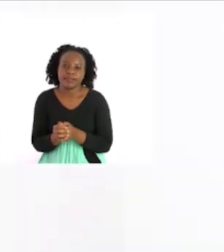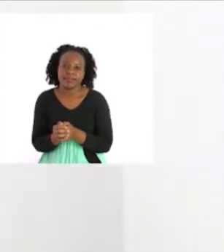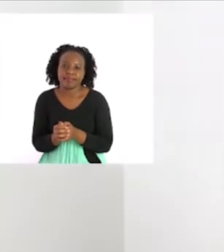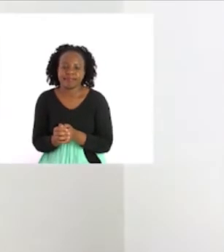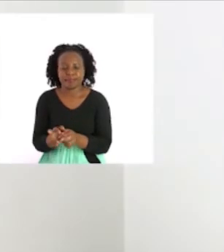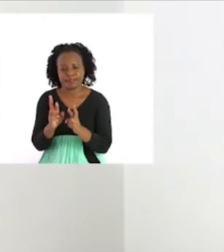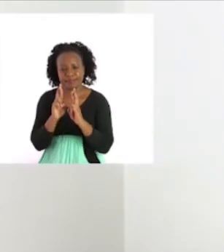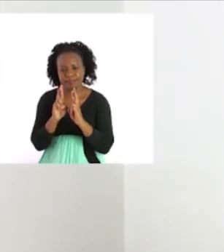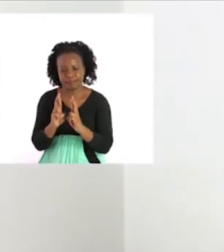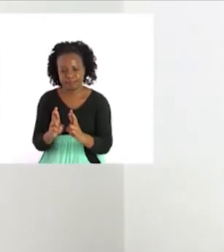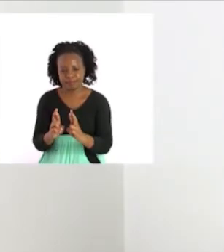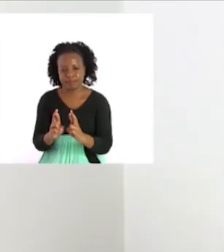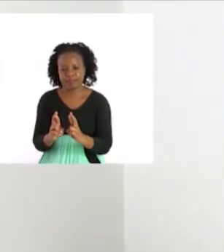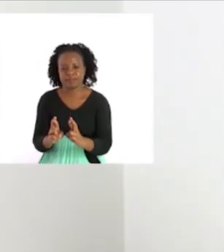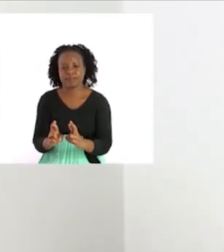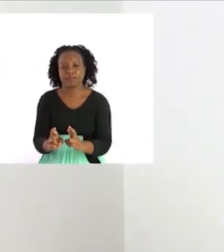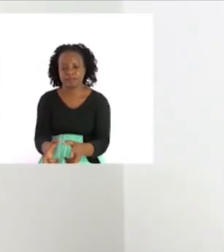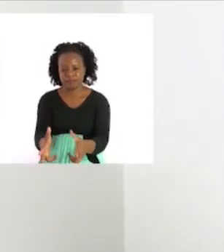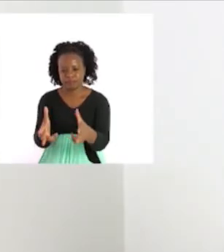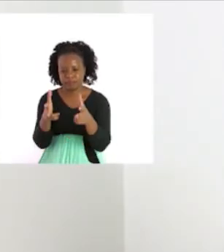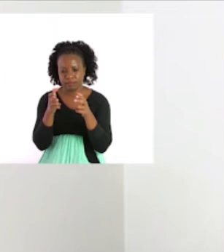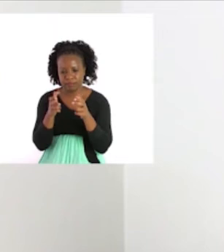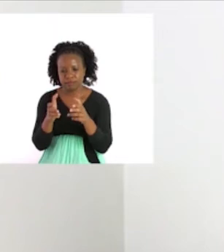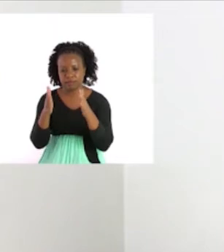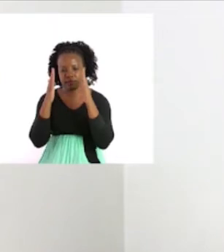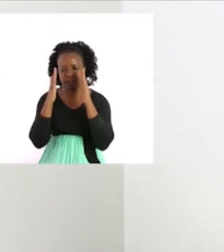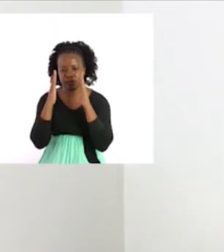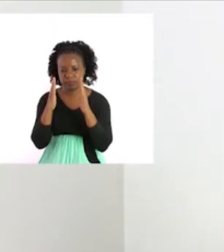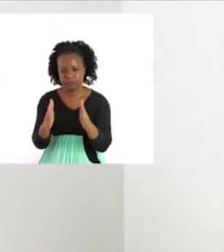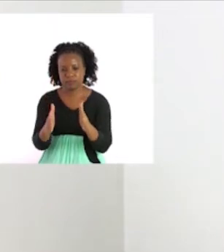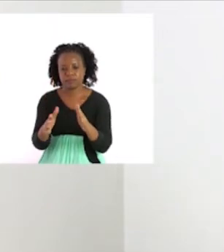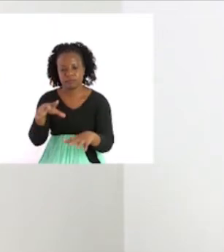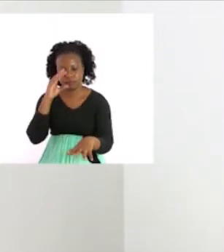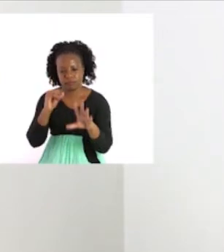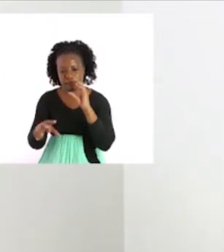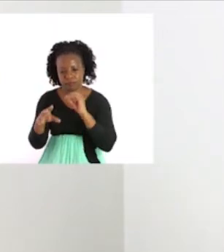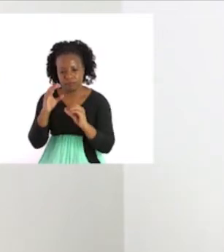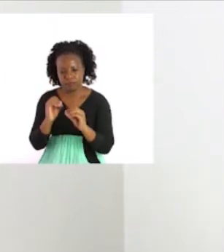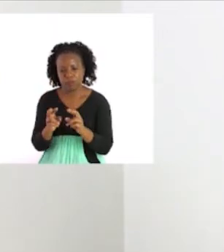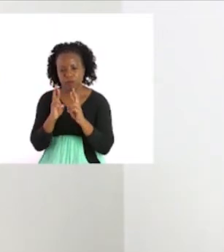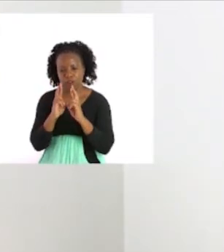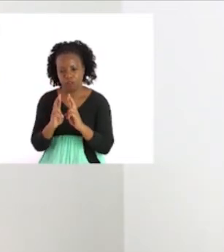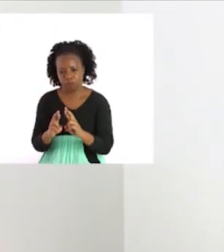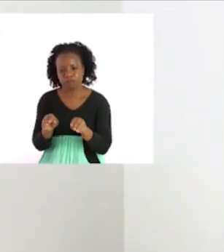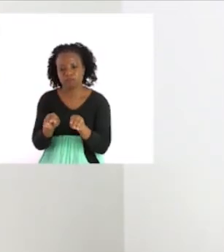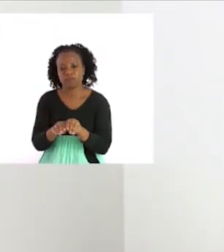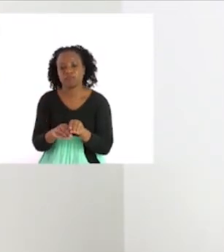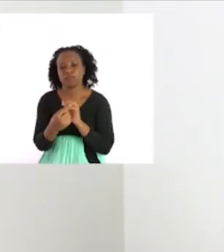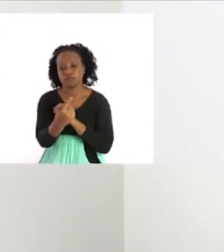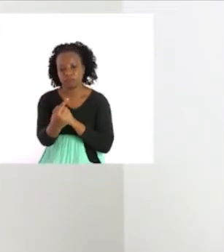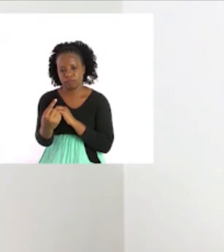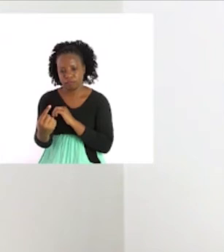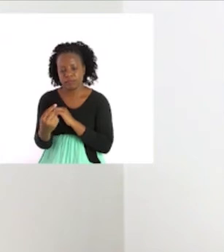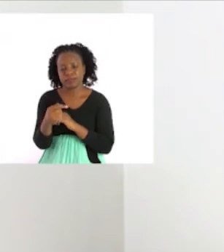I hope that you have listened attentively and that you are going to do your work. And please remember